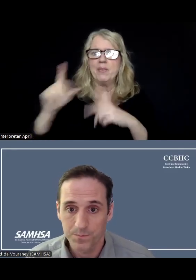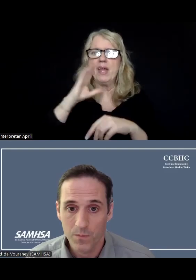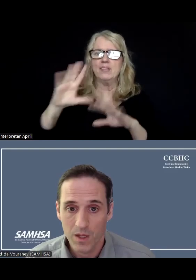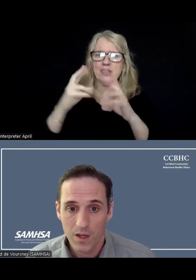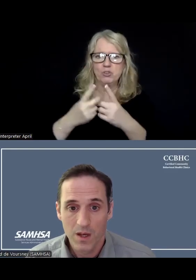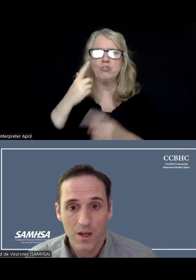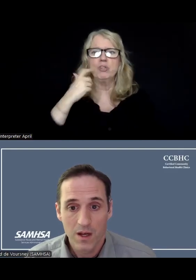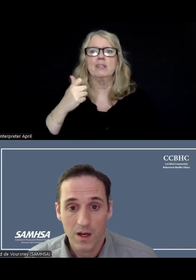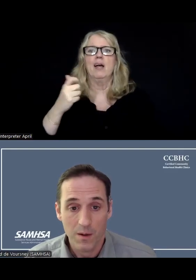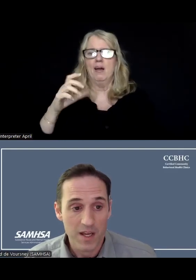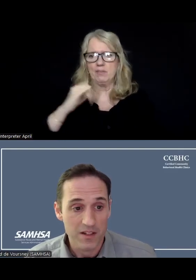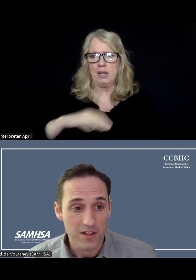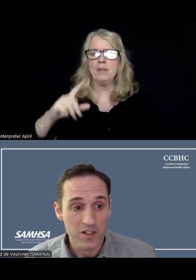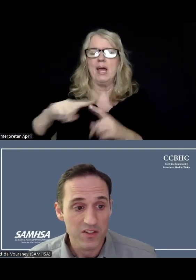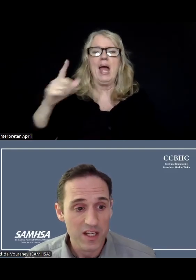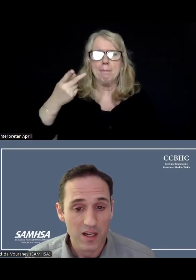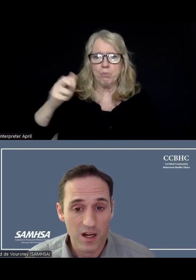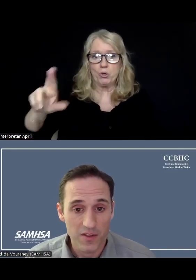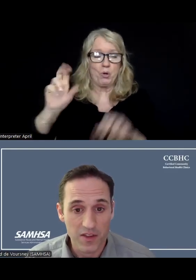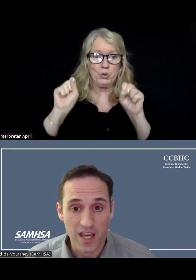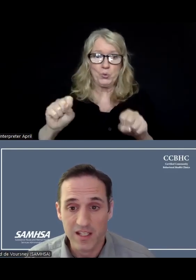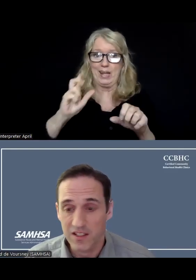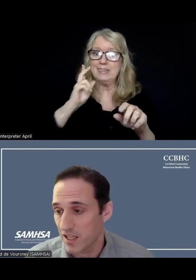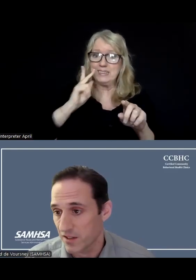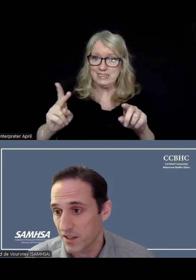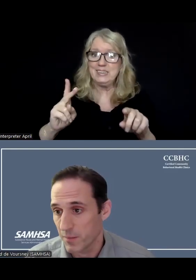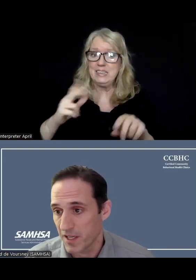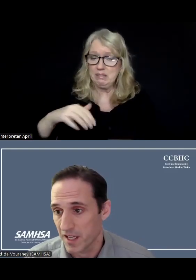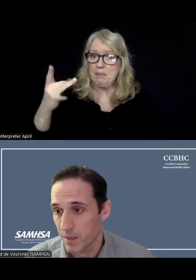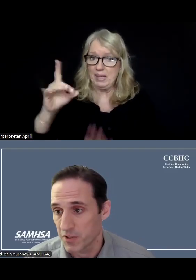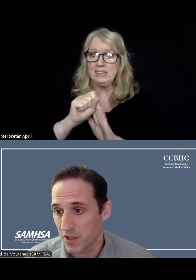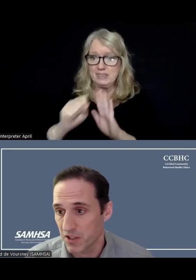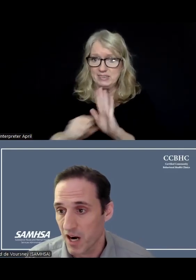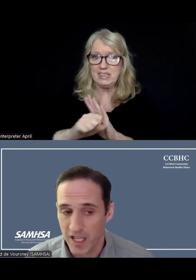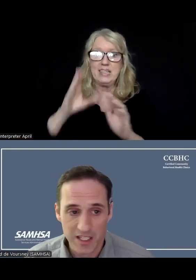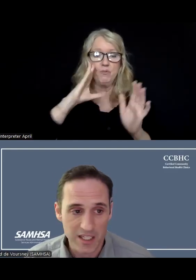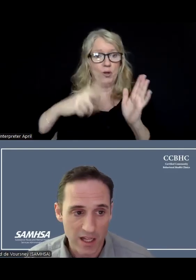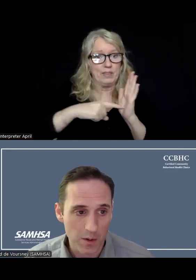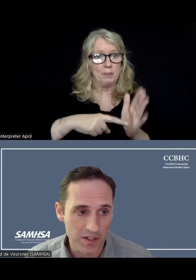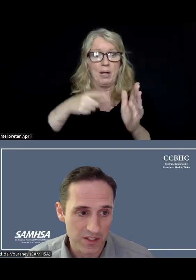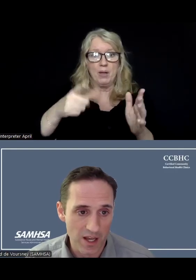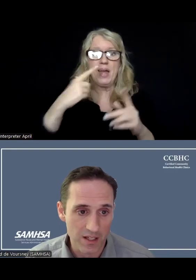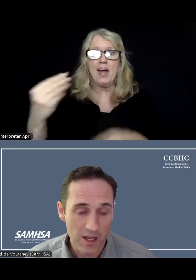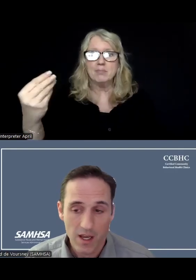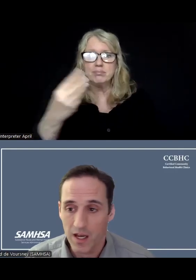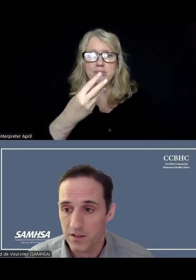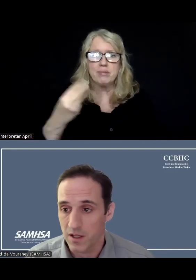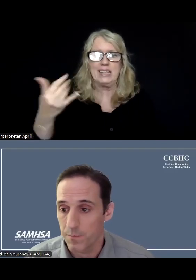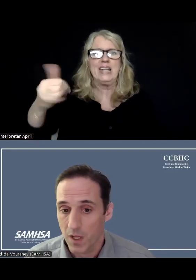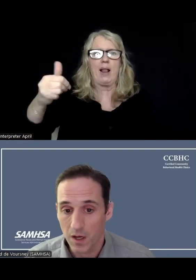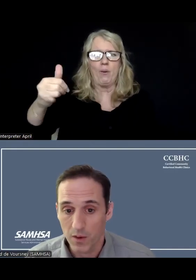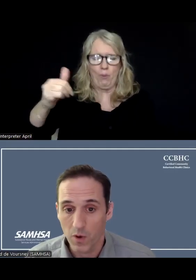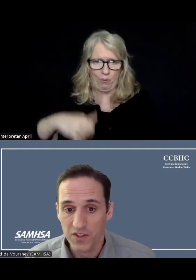Rico. And you can see that the 18 states that are in the Medicaid demonstration are highlighted in yellow on this slide.